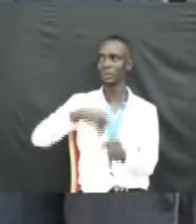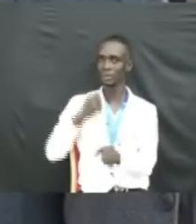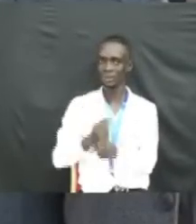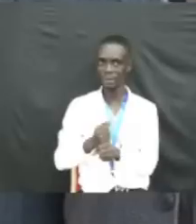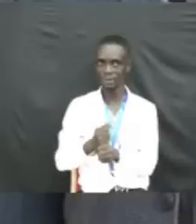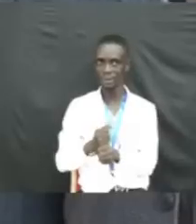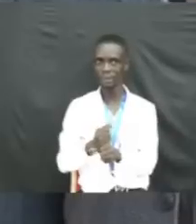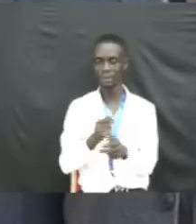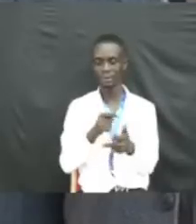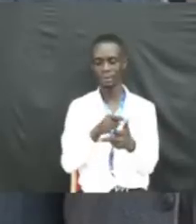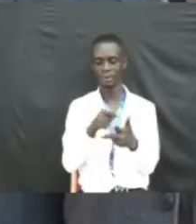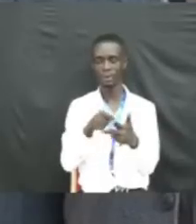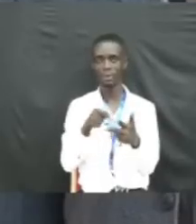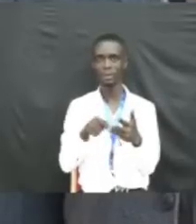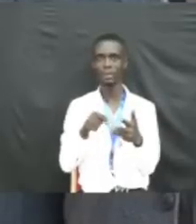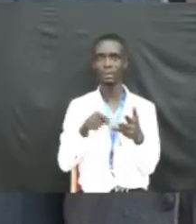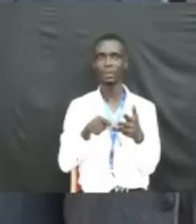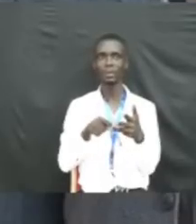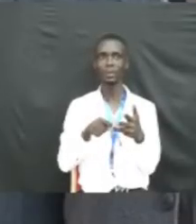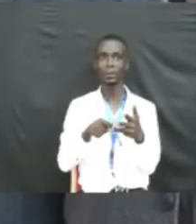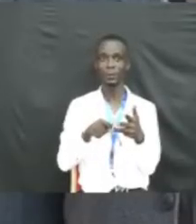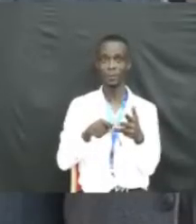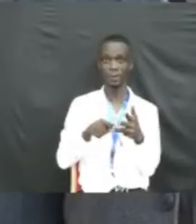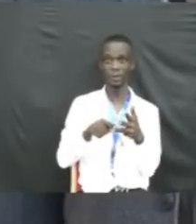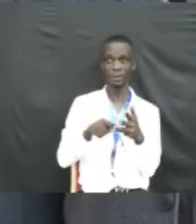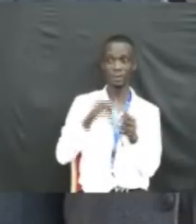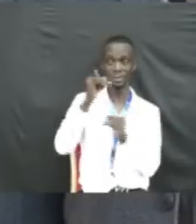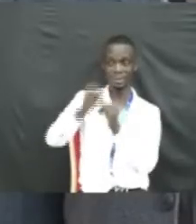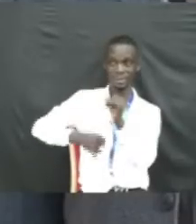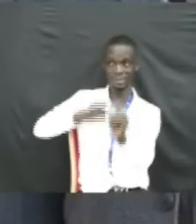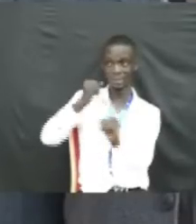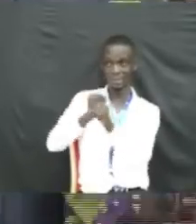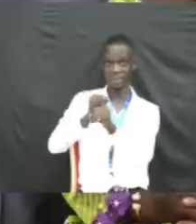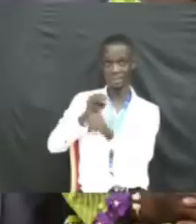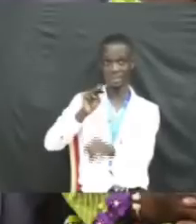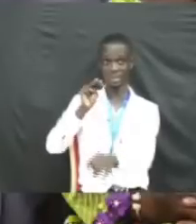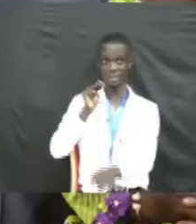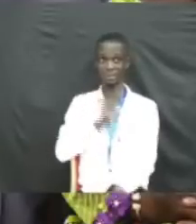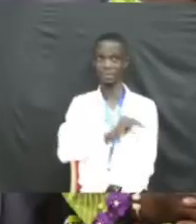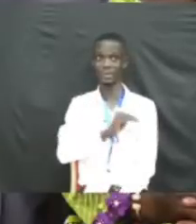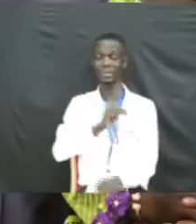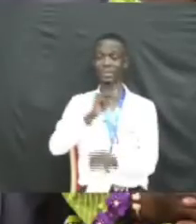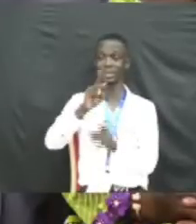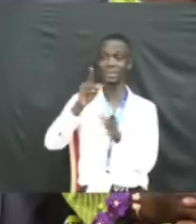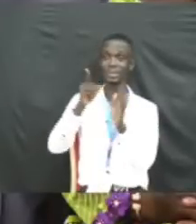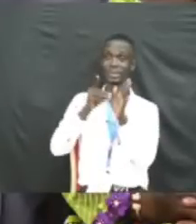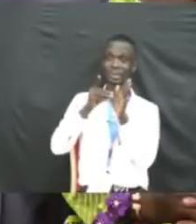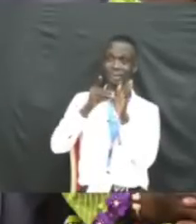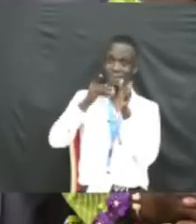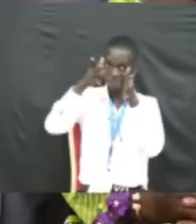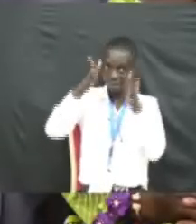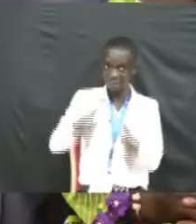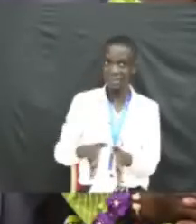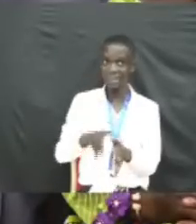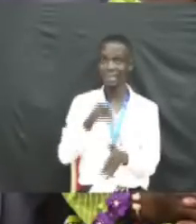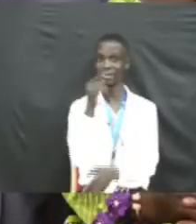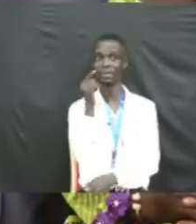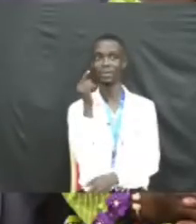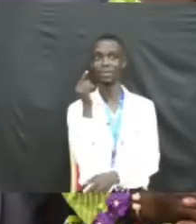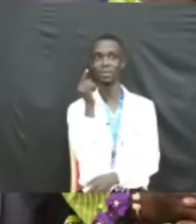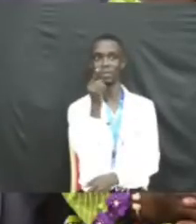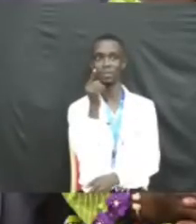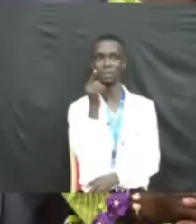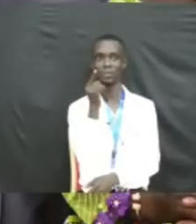Now our former international missions director, Apostle Emmanuel Jesse Ado, he served for 32 years.